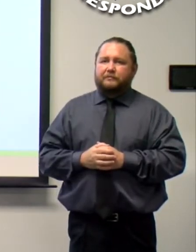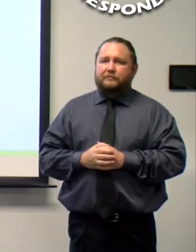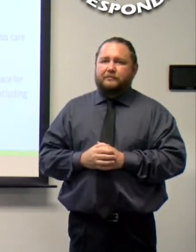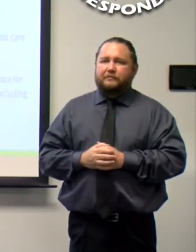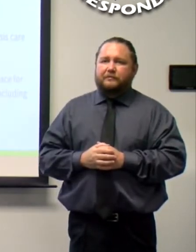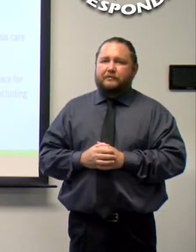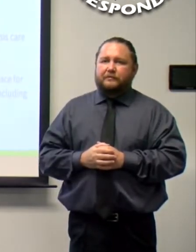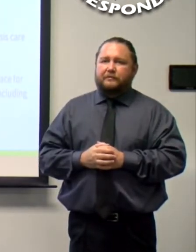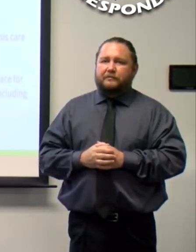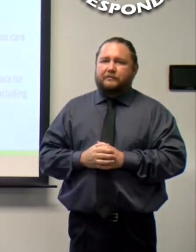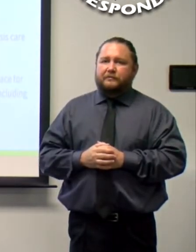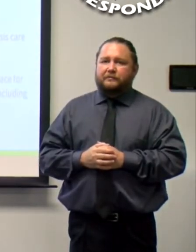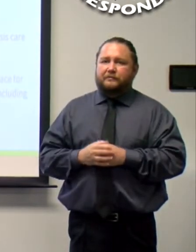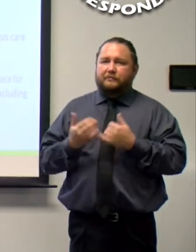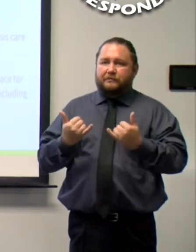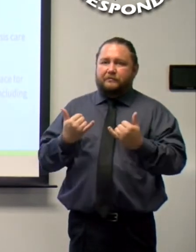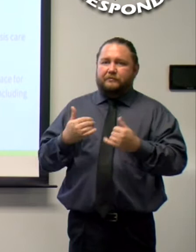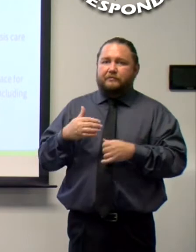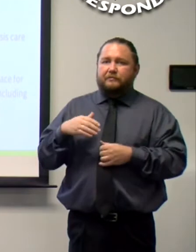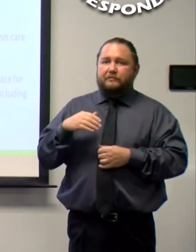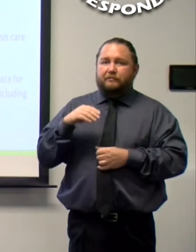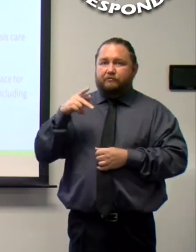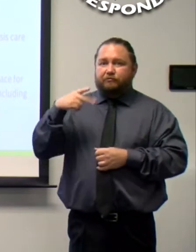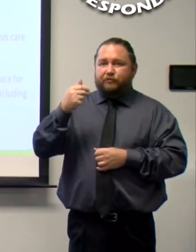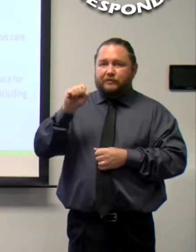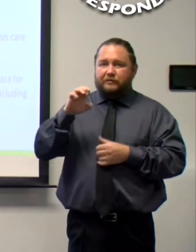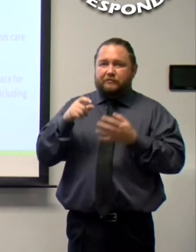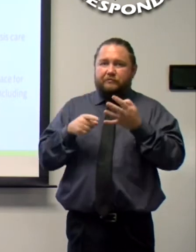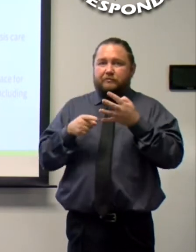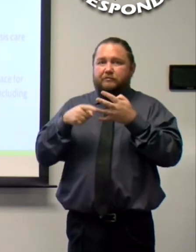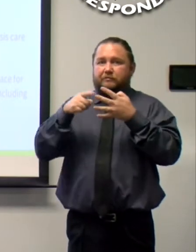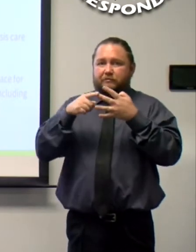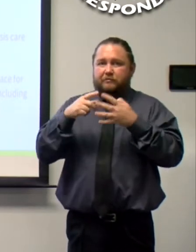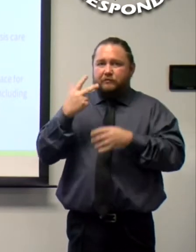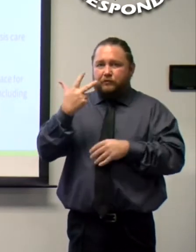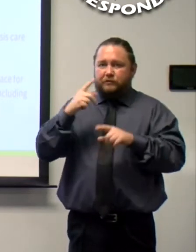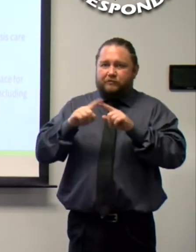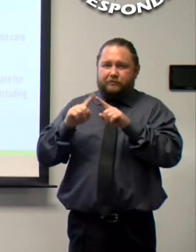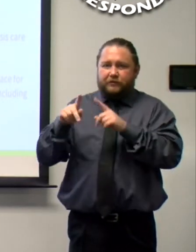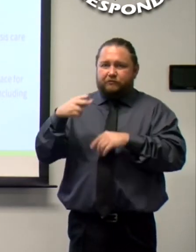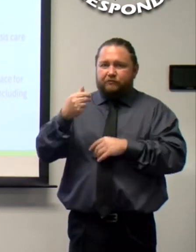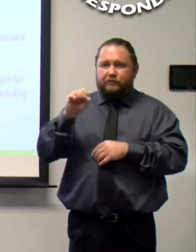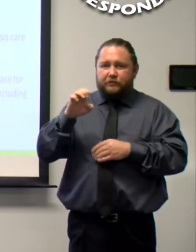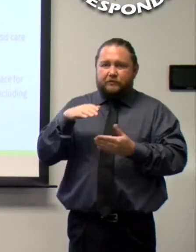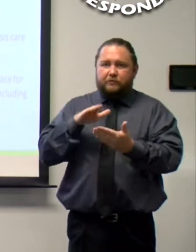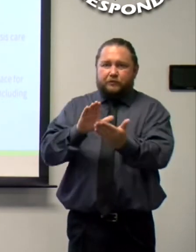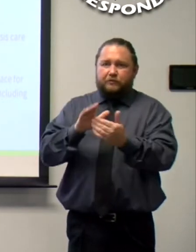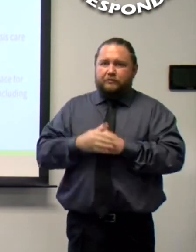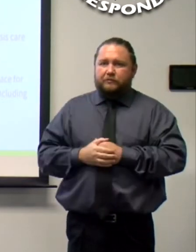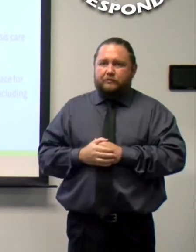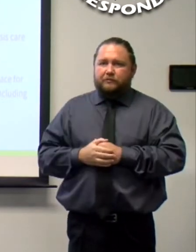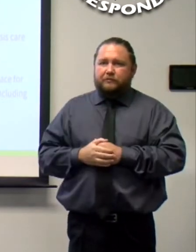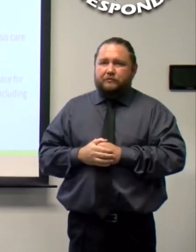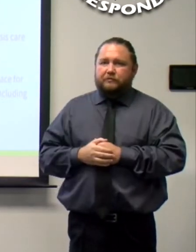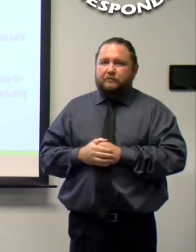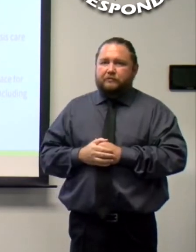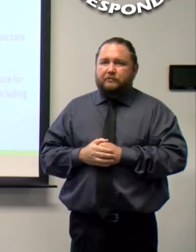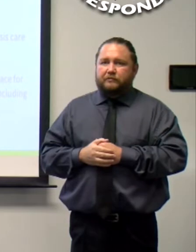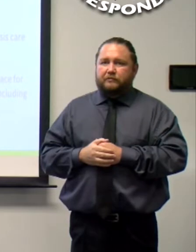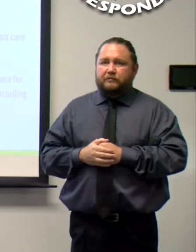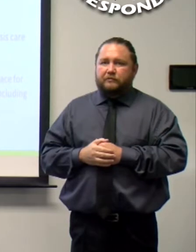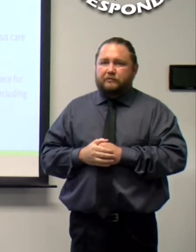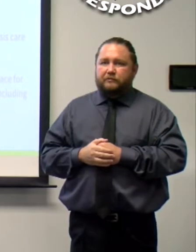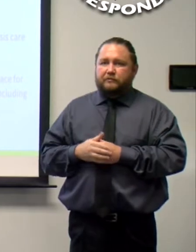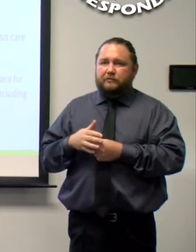approach towards what we call the regional gating criteria. These